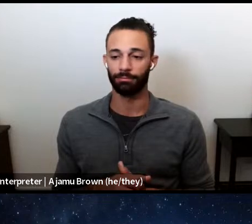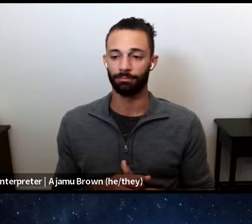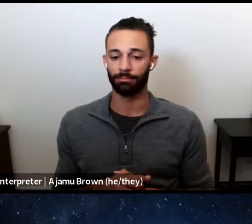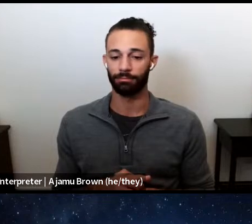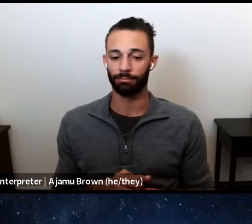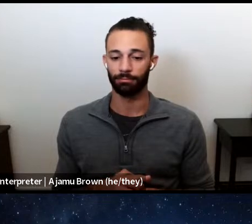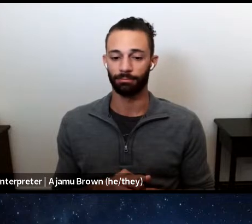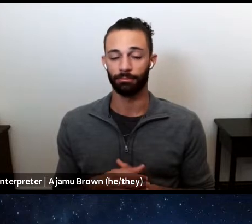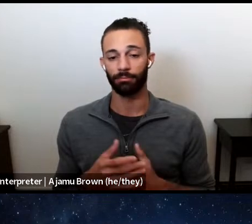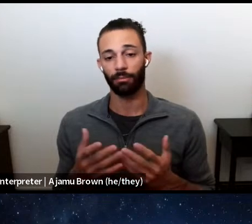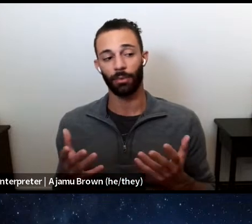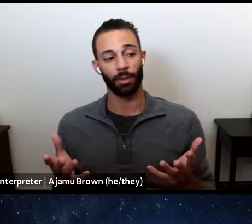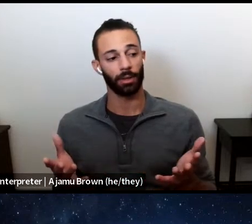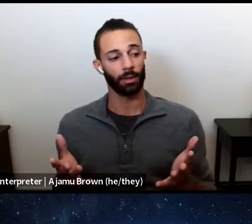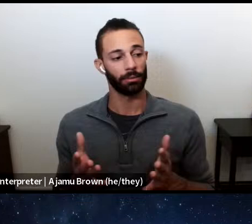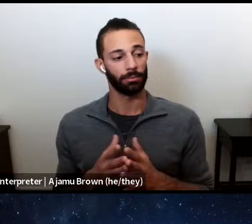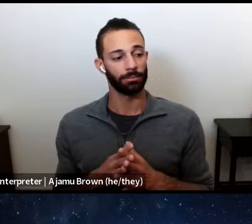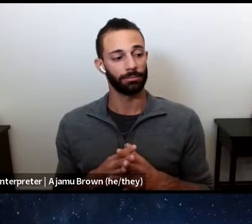Well,